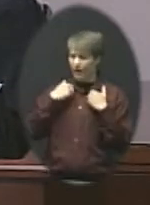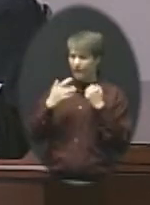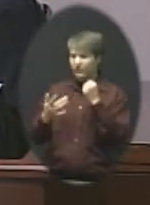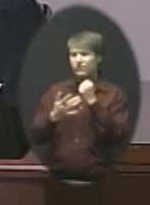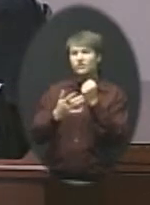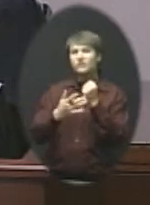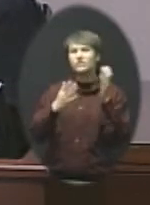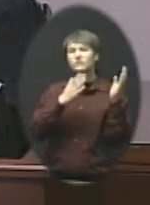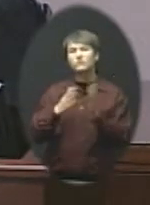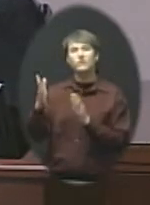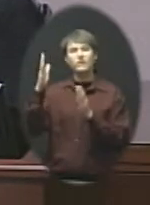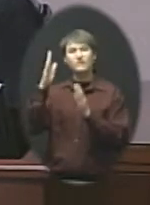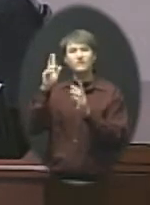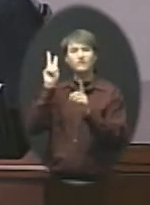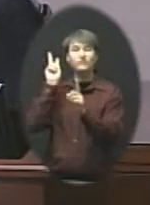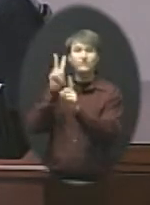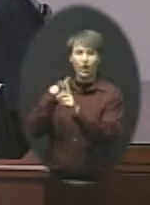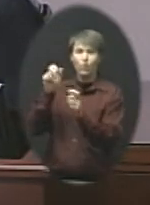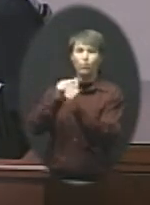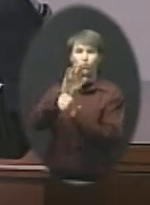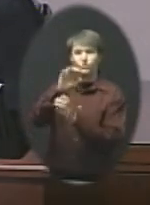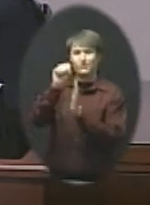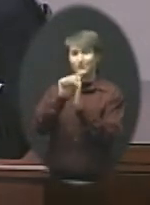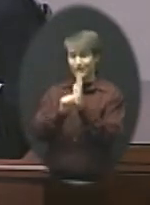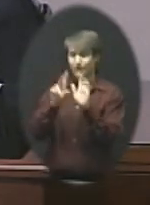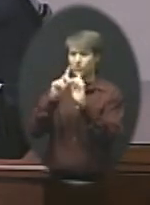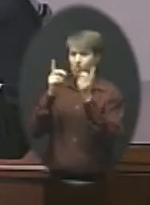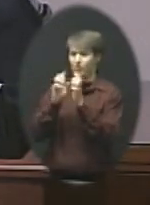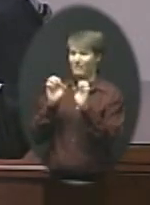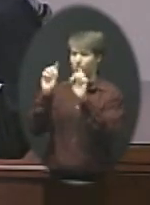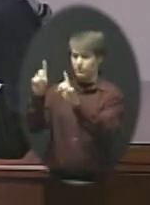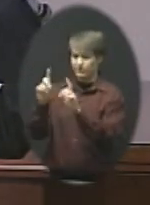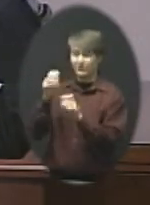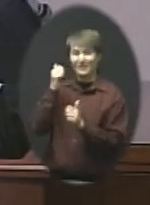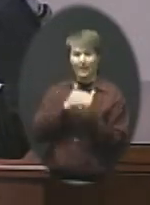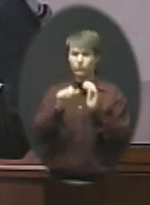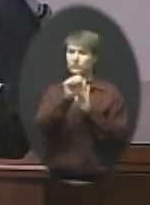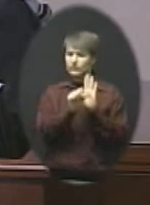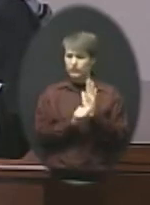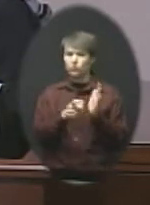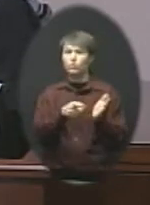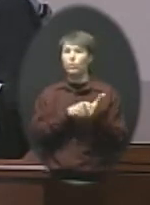plan on file with your State Department of Education. Every state in the United States